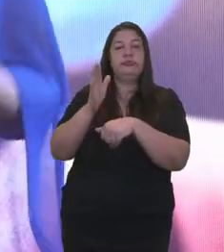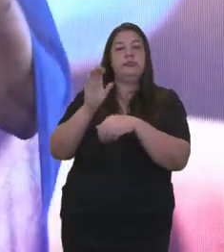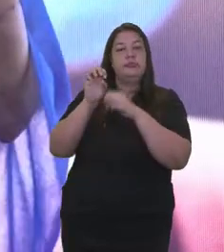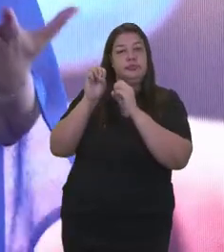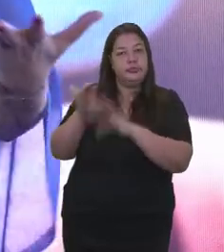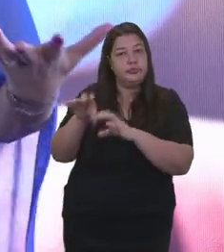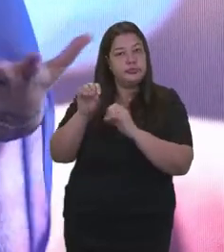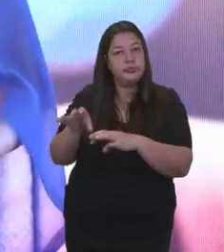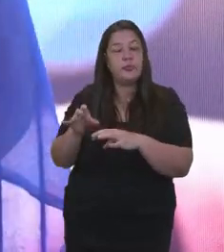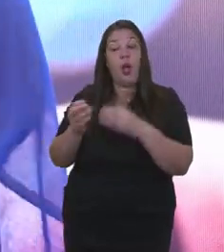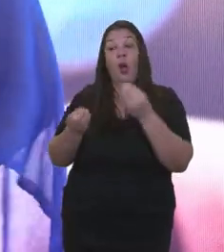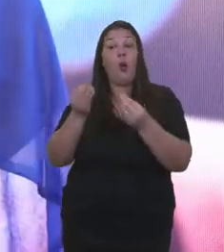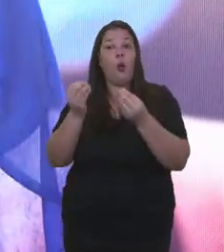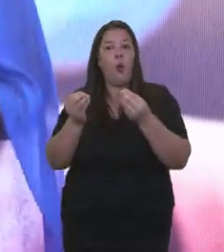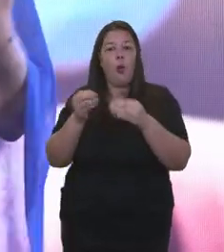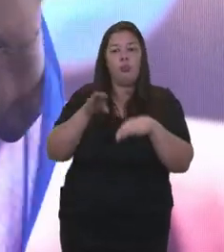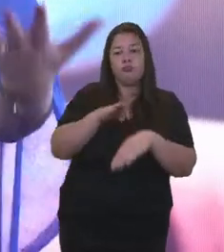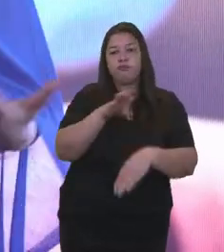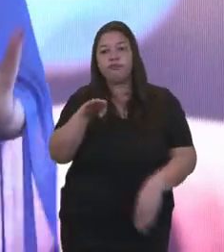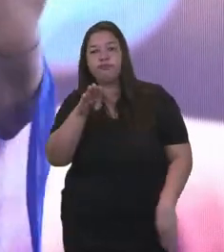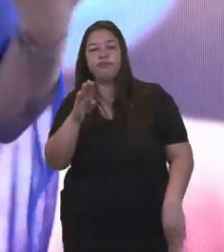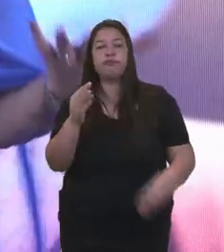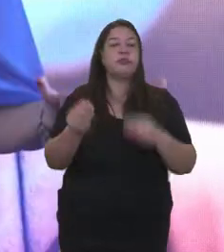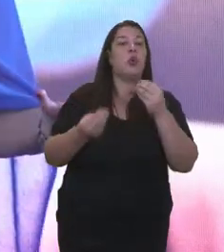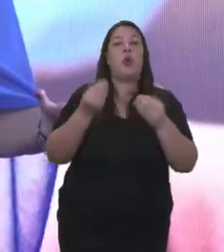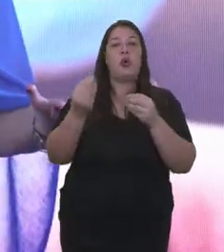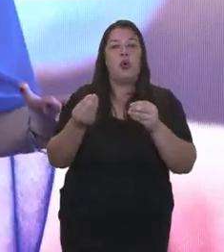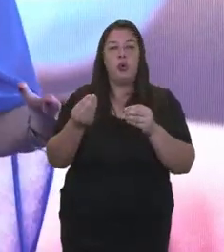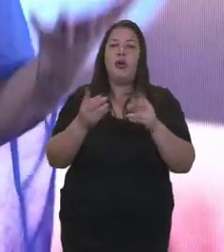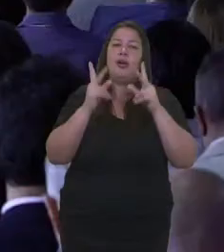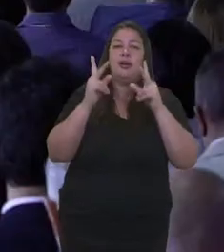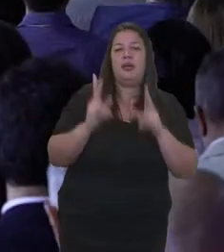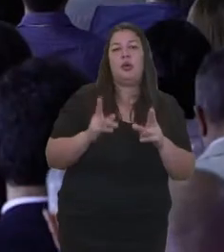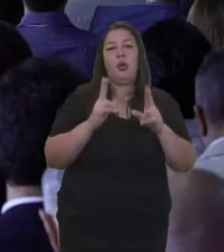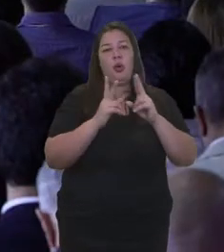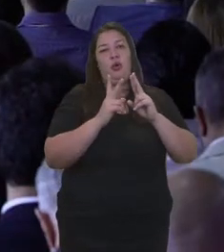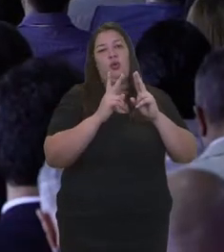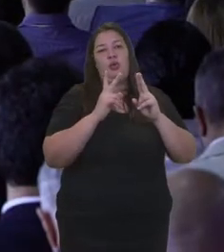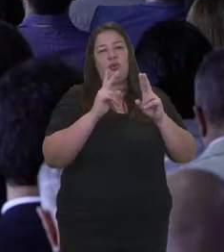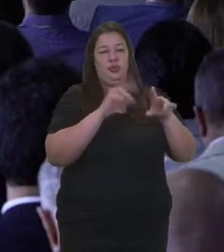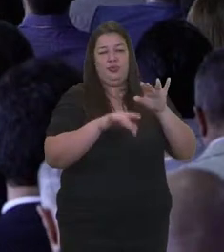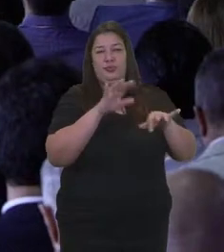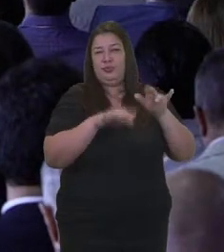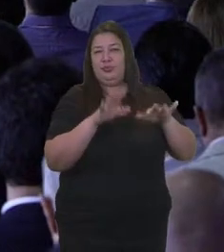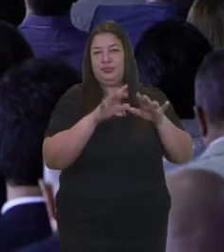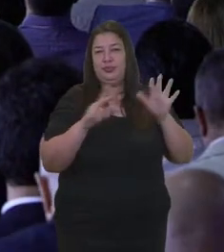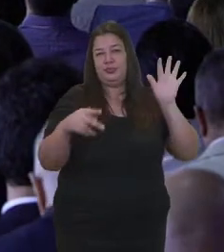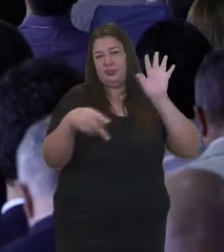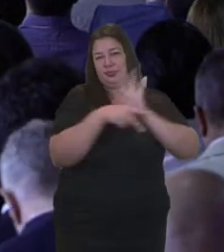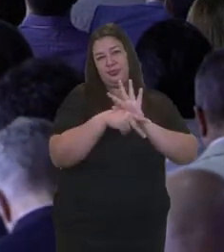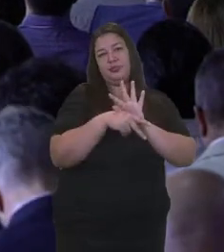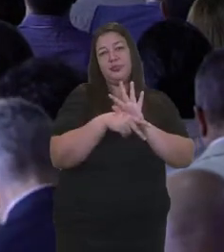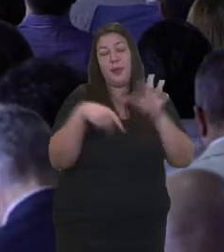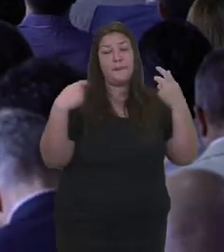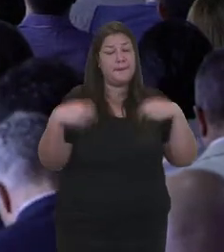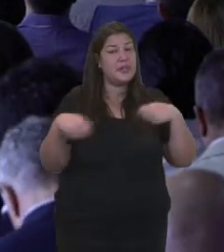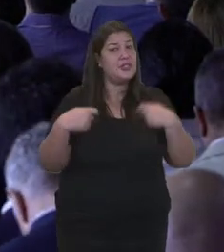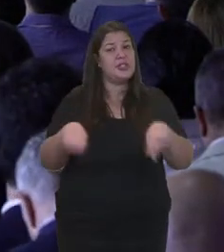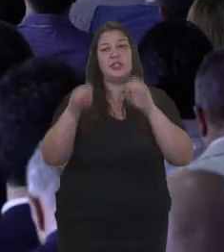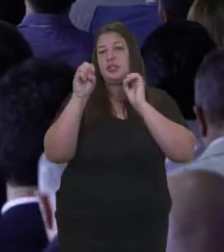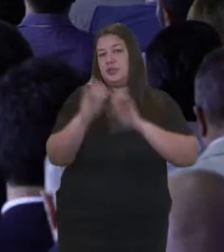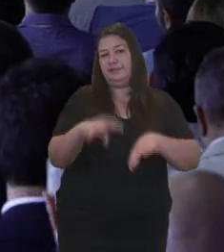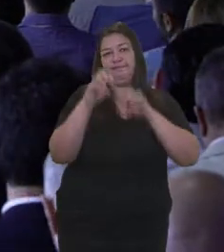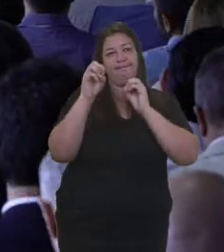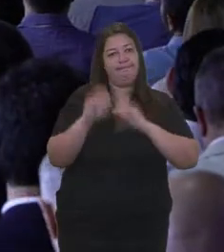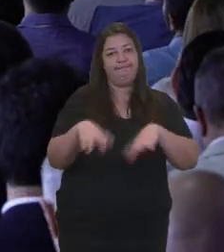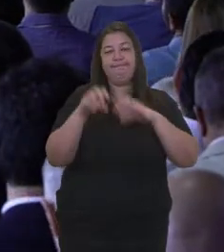to enable something important, which is the availability of infrastructure, which is very important. It's a possibility